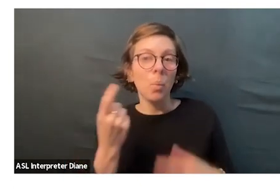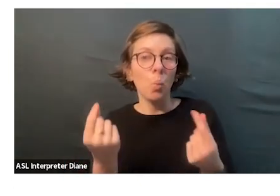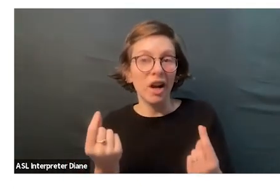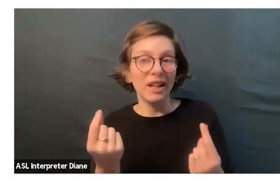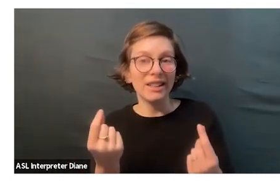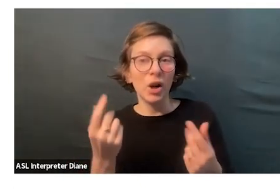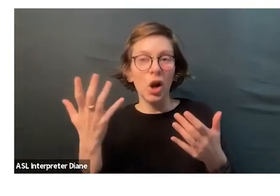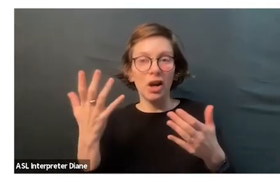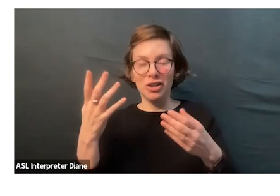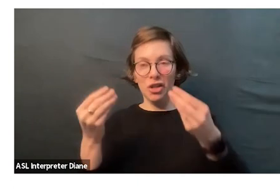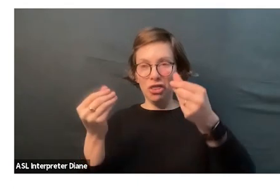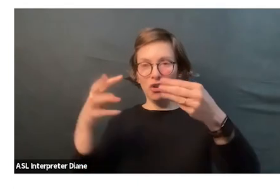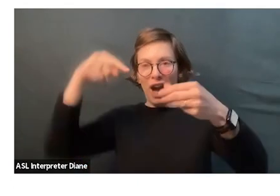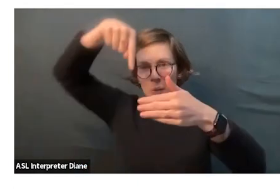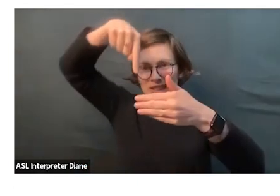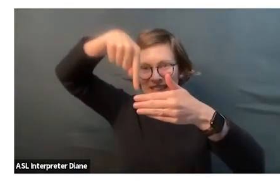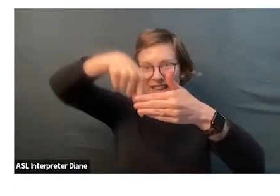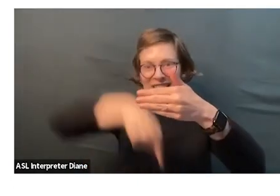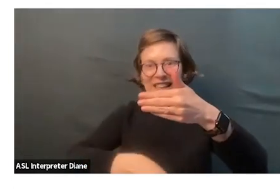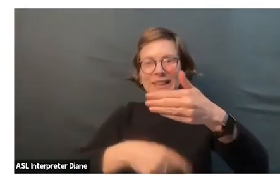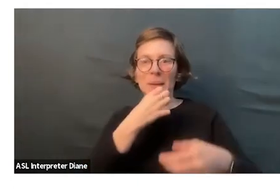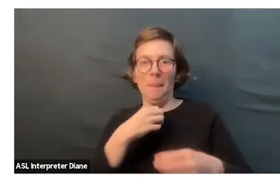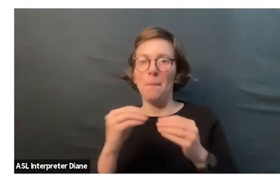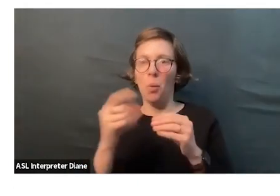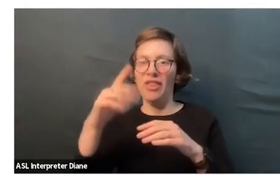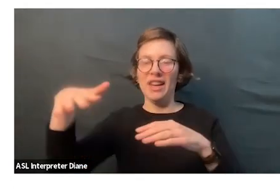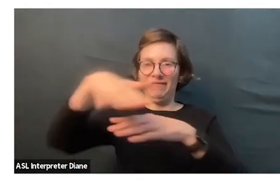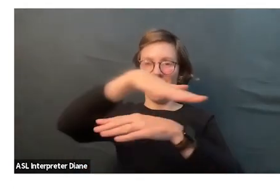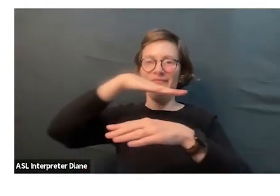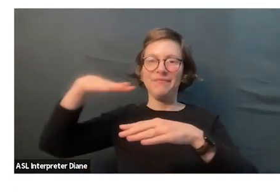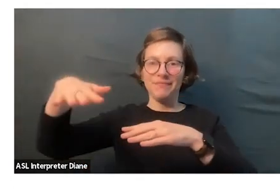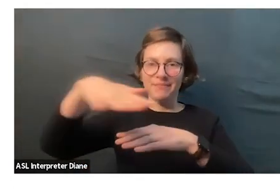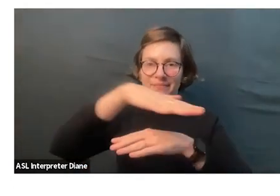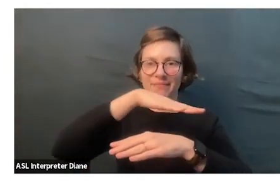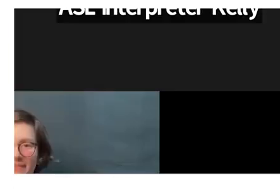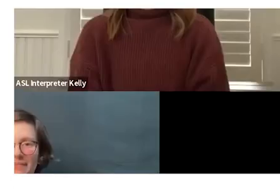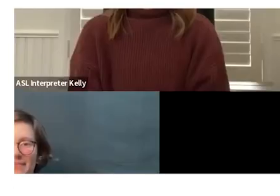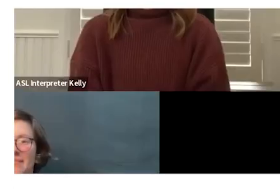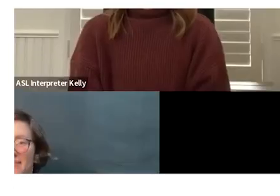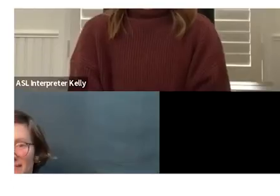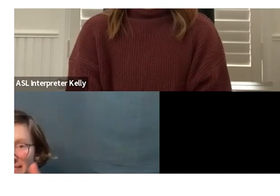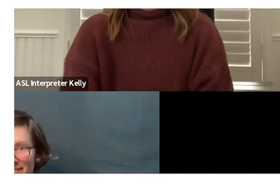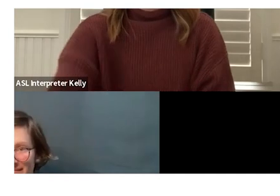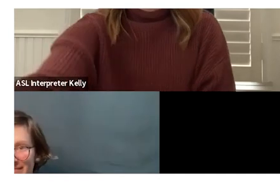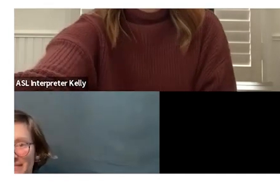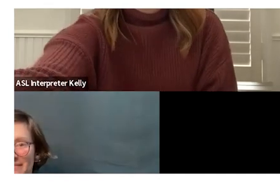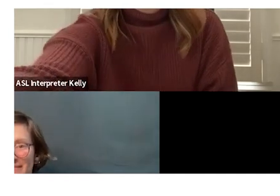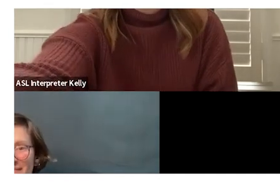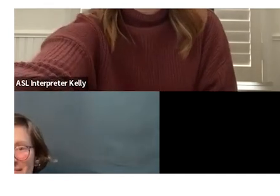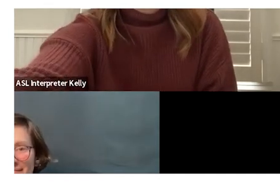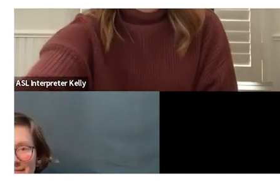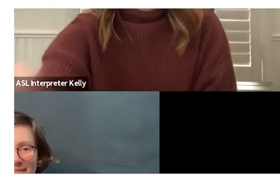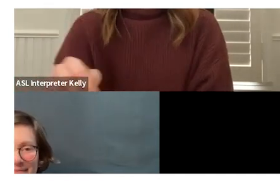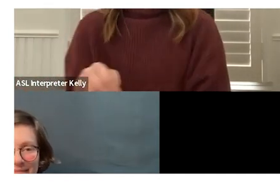in literature the experience of Bedouins who lost their way of life because they came into contact with consortium